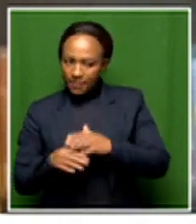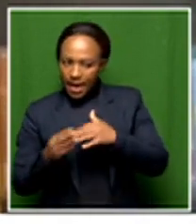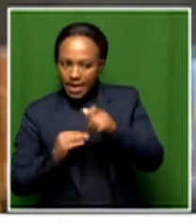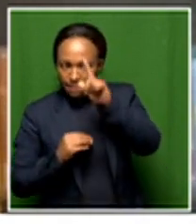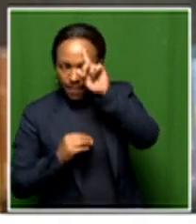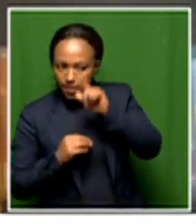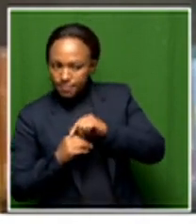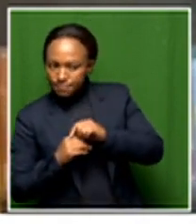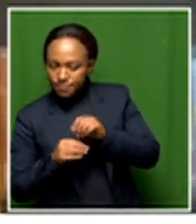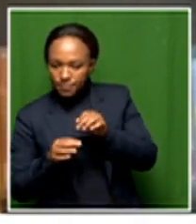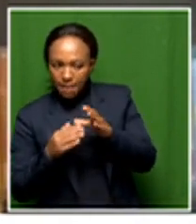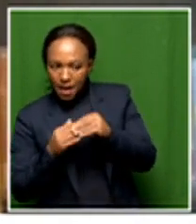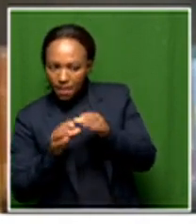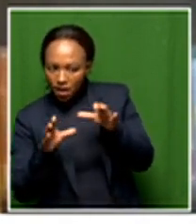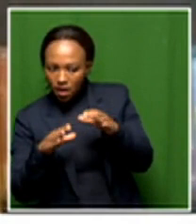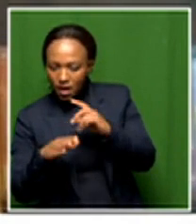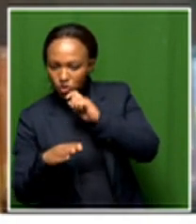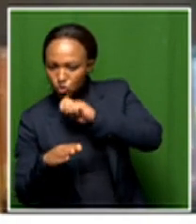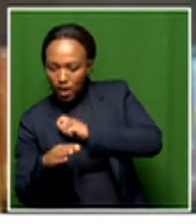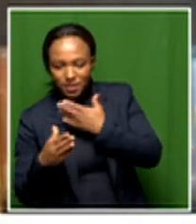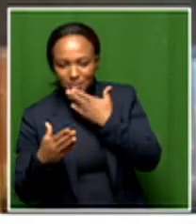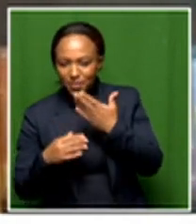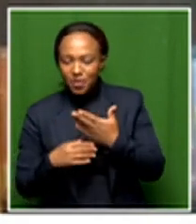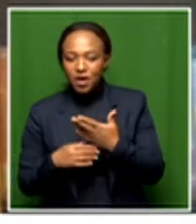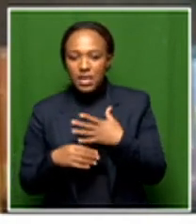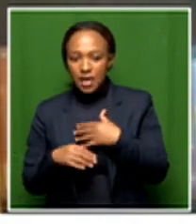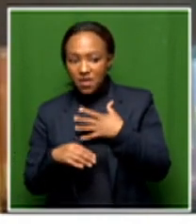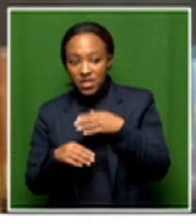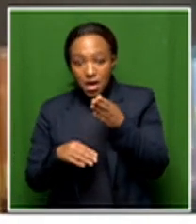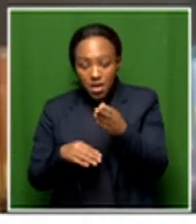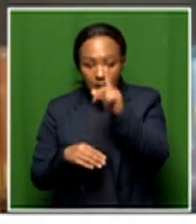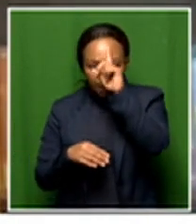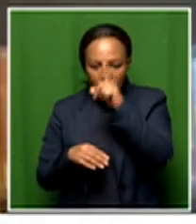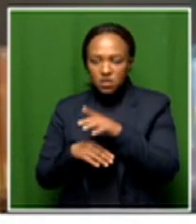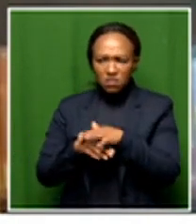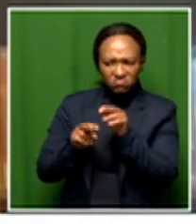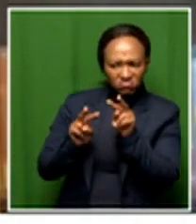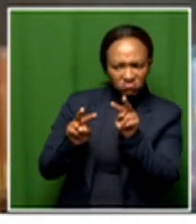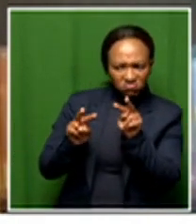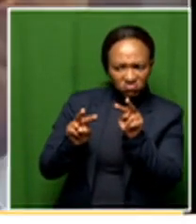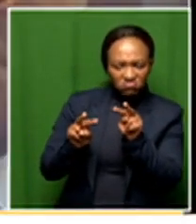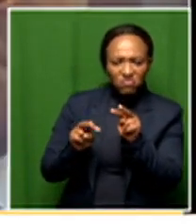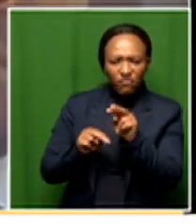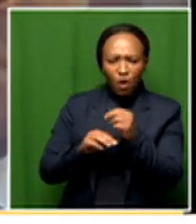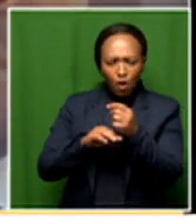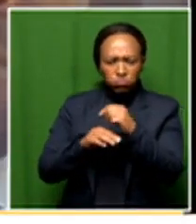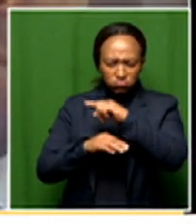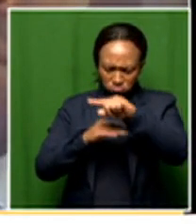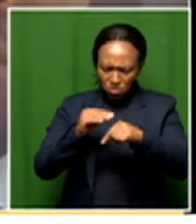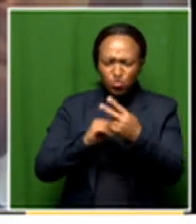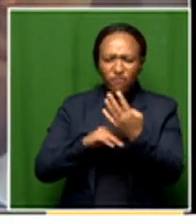person in the DA. So those who are remaining are watched on a 24-hour basis. So how would